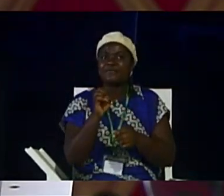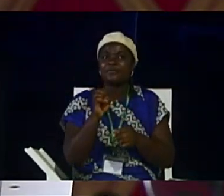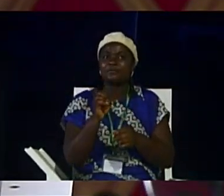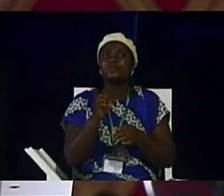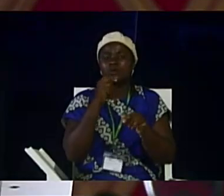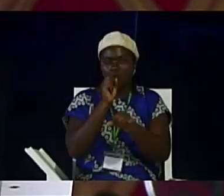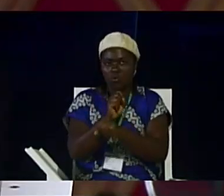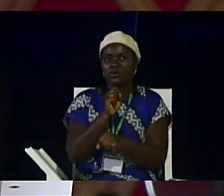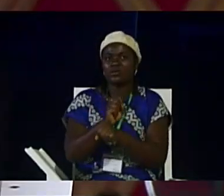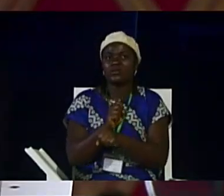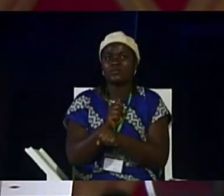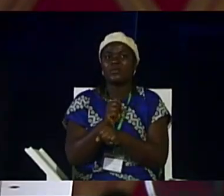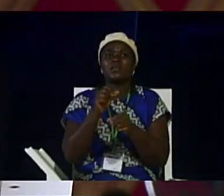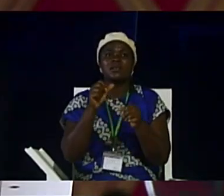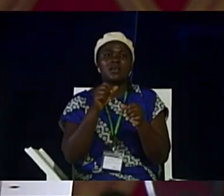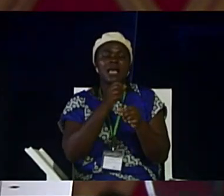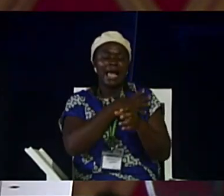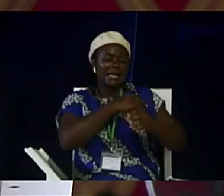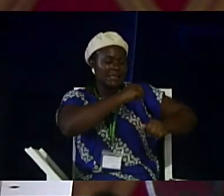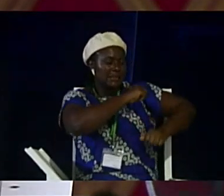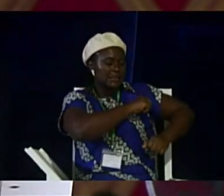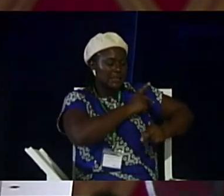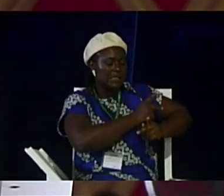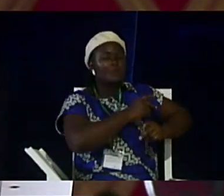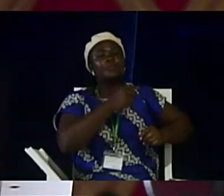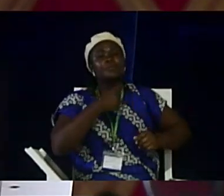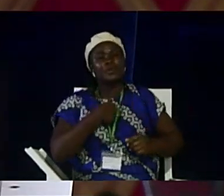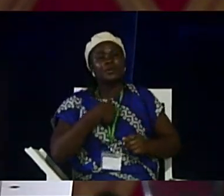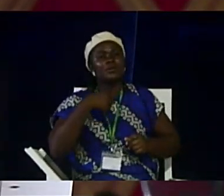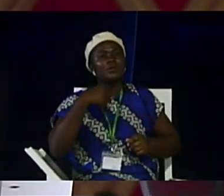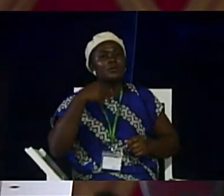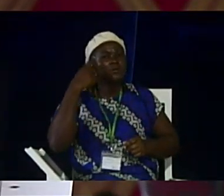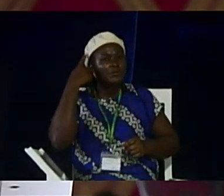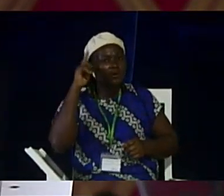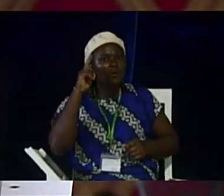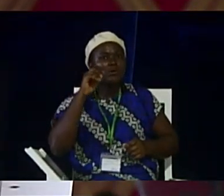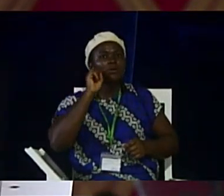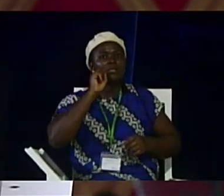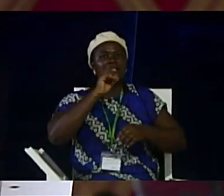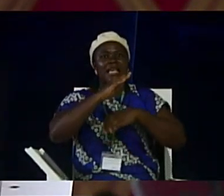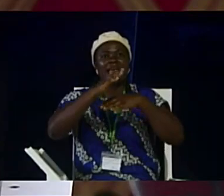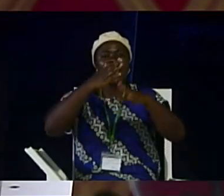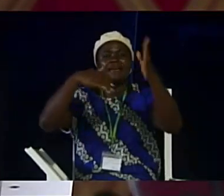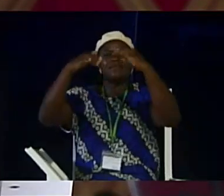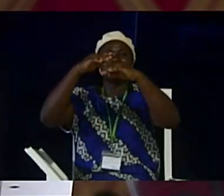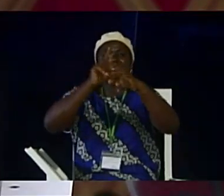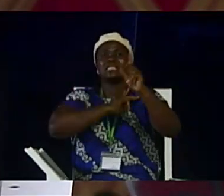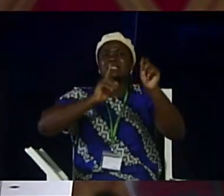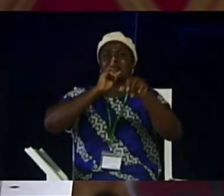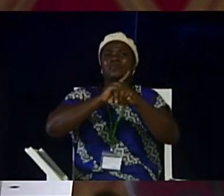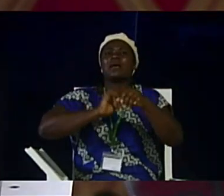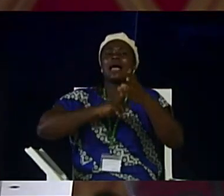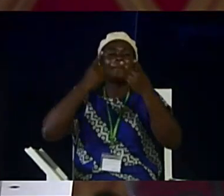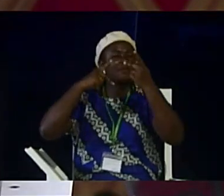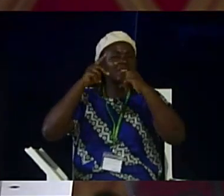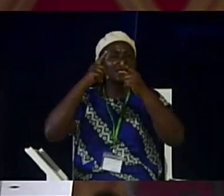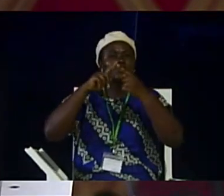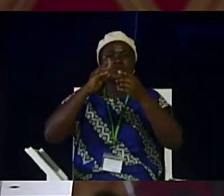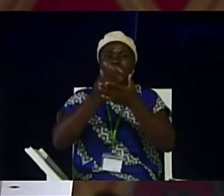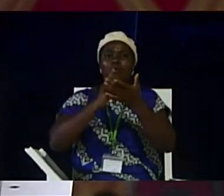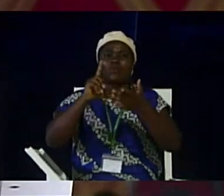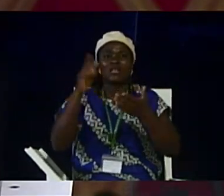work and preserve me for his heavenly kingdom. I prophesy to someone that's not